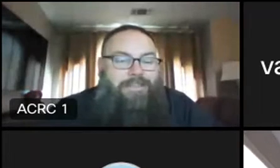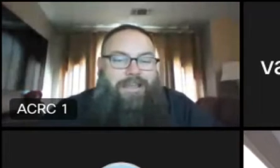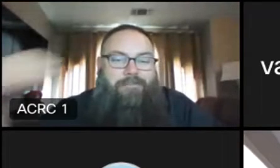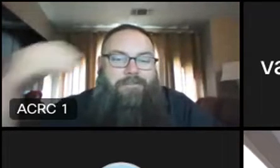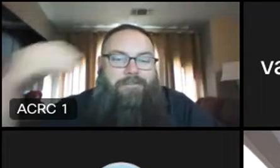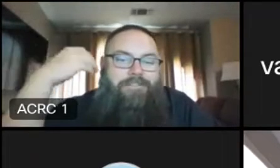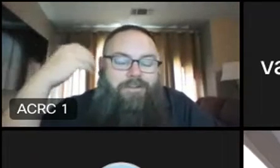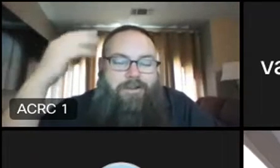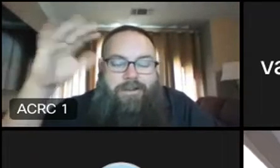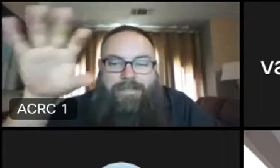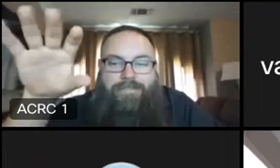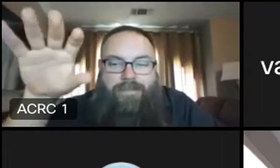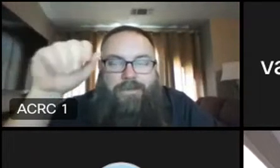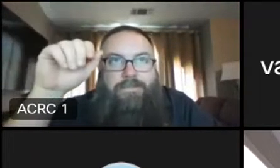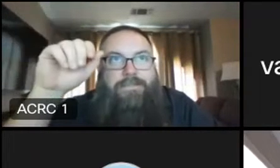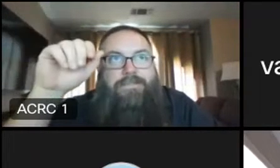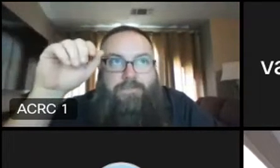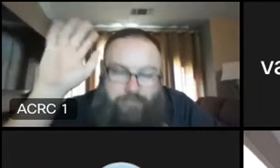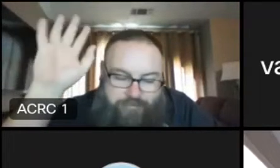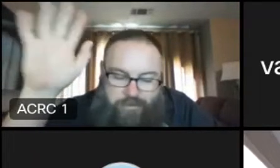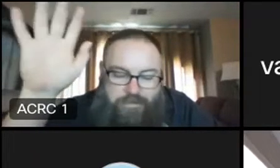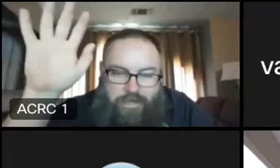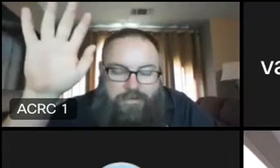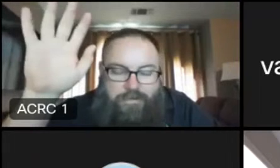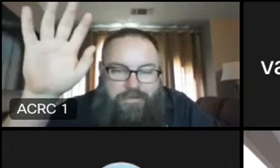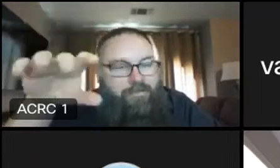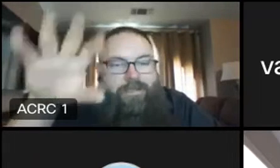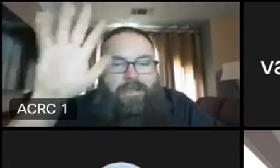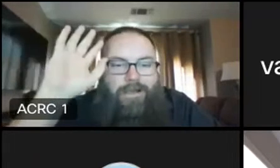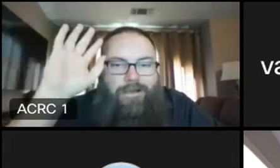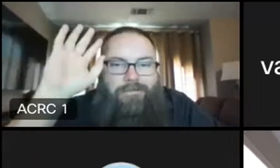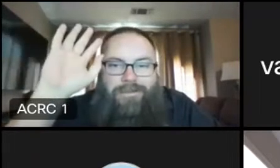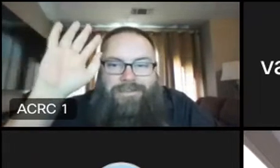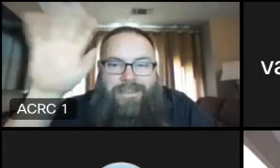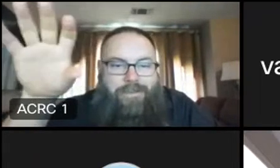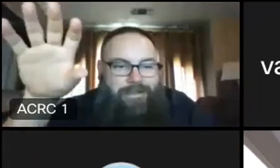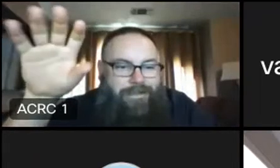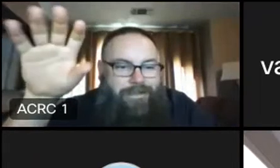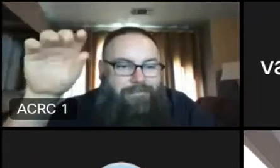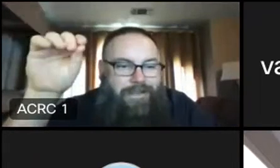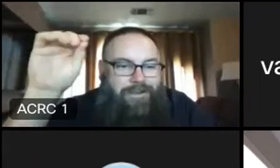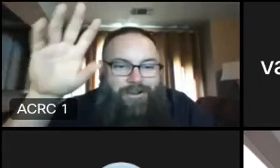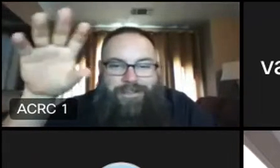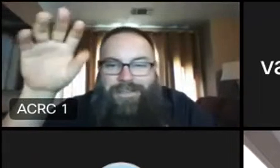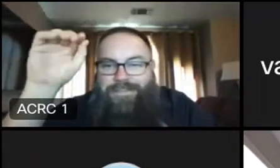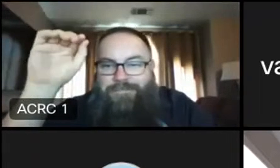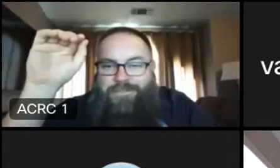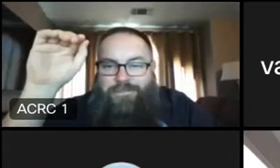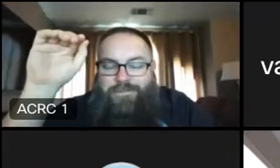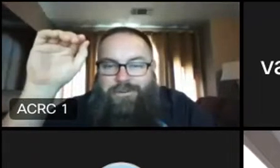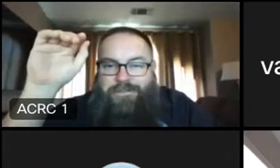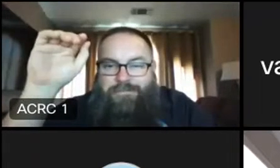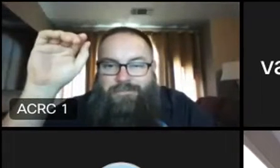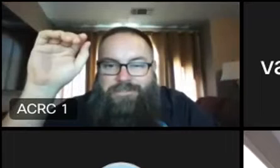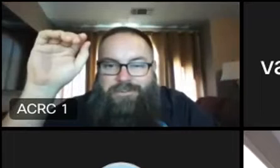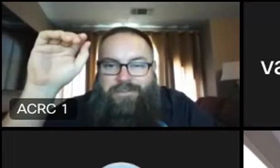though, one thing I would envision or an idea about this, because we've certainly talked about this, and Gary and Carly had the pleasure